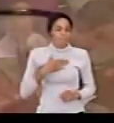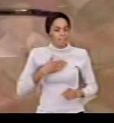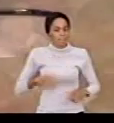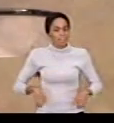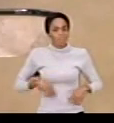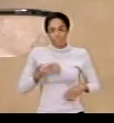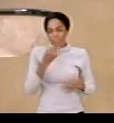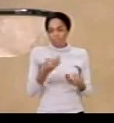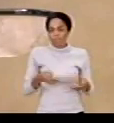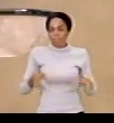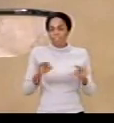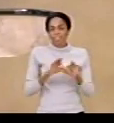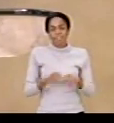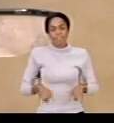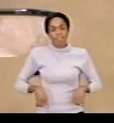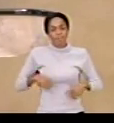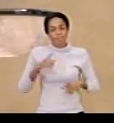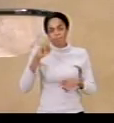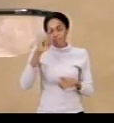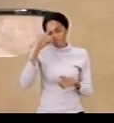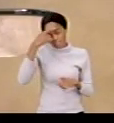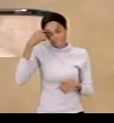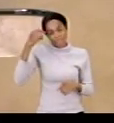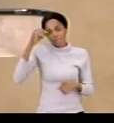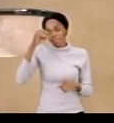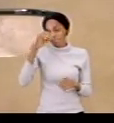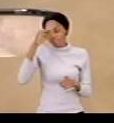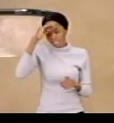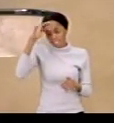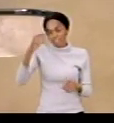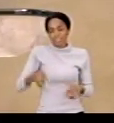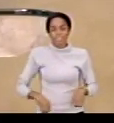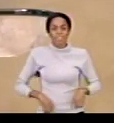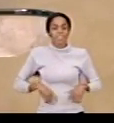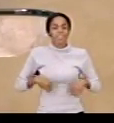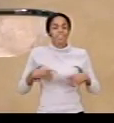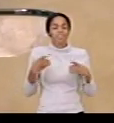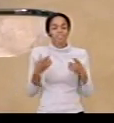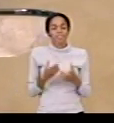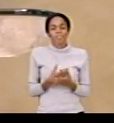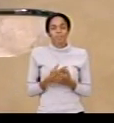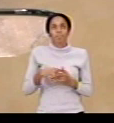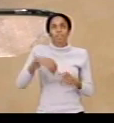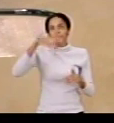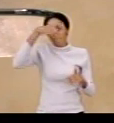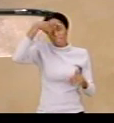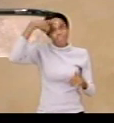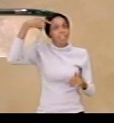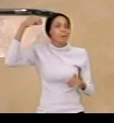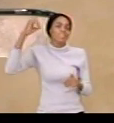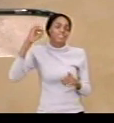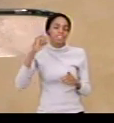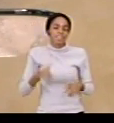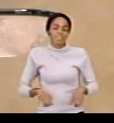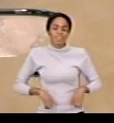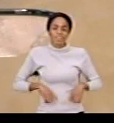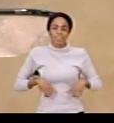future. Our life is worth living just because he lives, because he